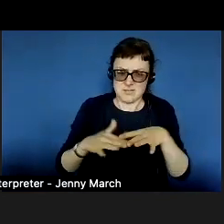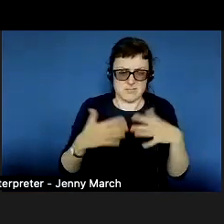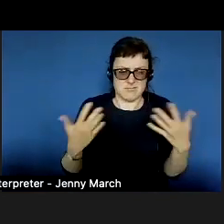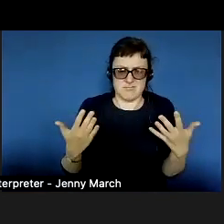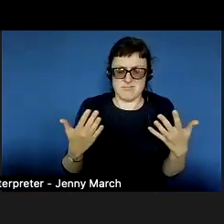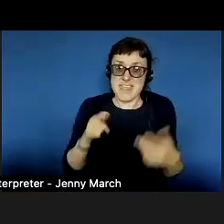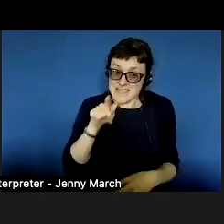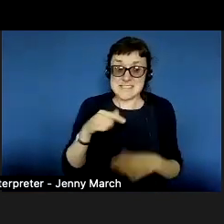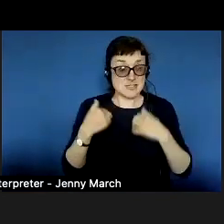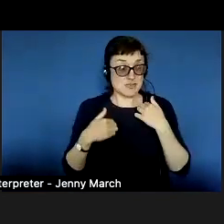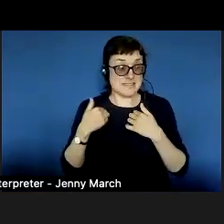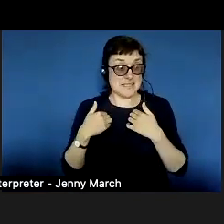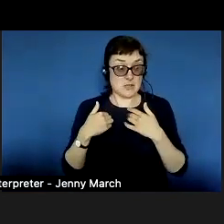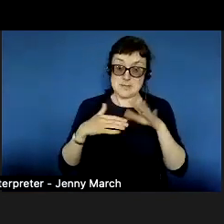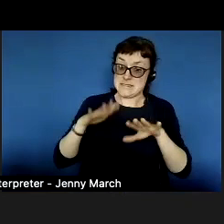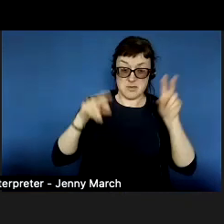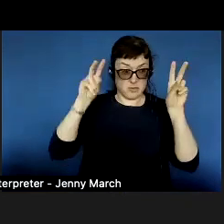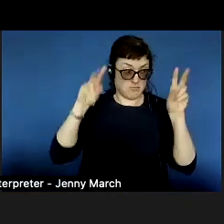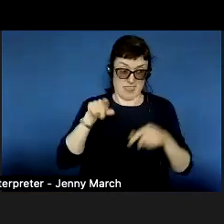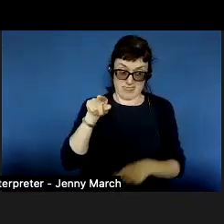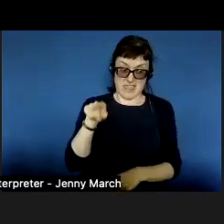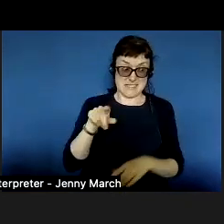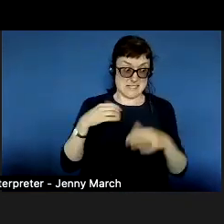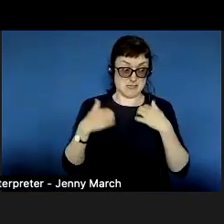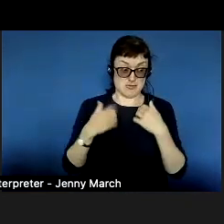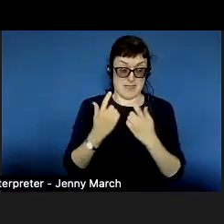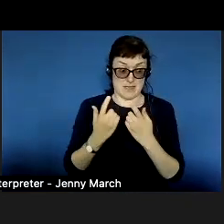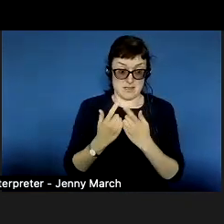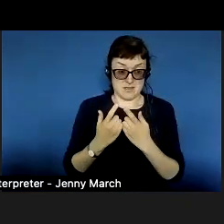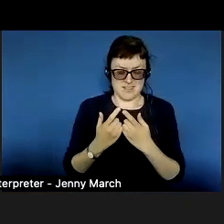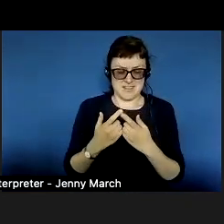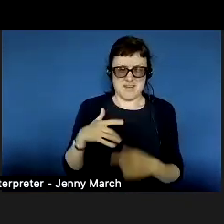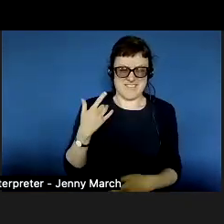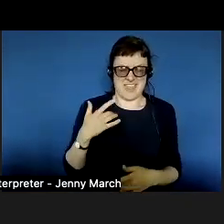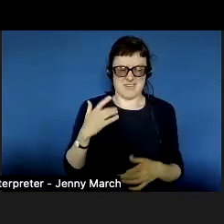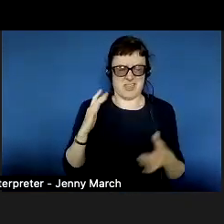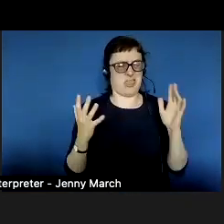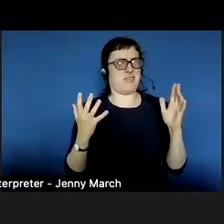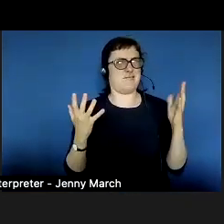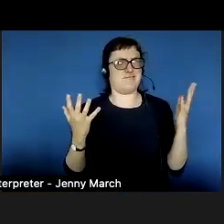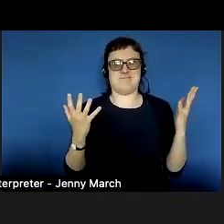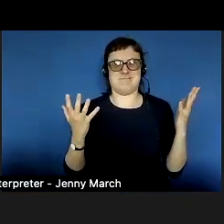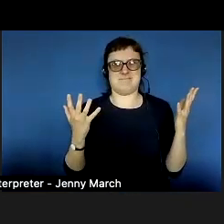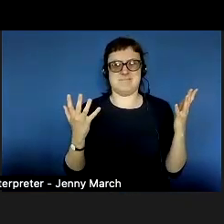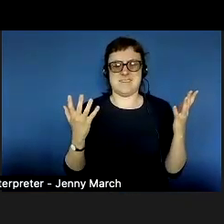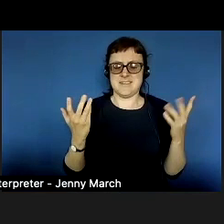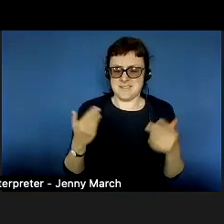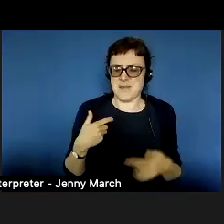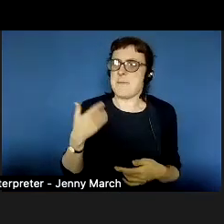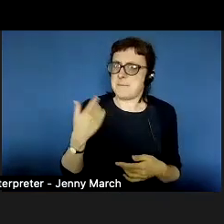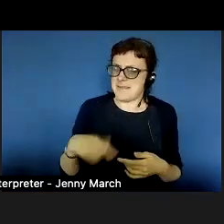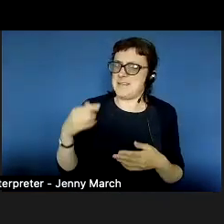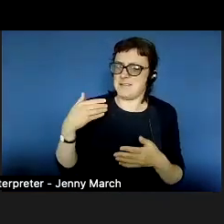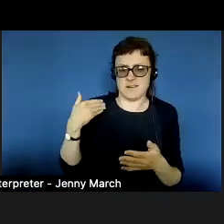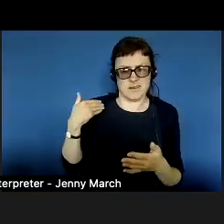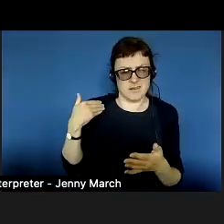as interesting. But it was kind of really jarring, and because we'd had all these weeks of kind of, and especially